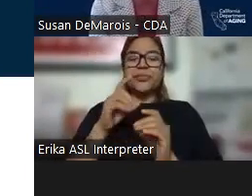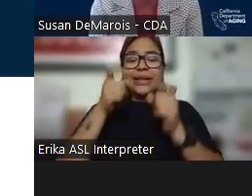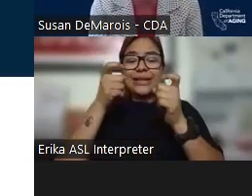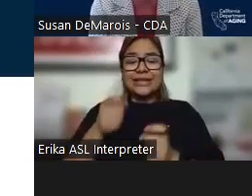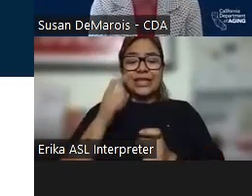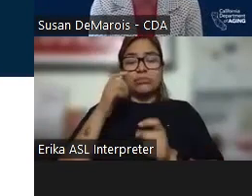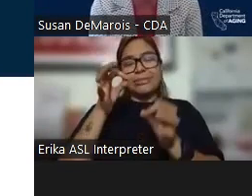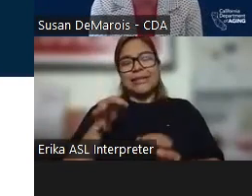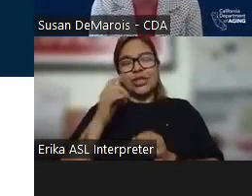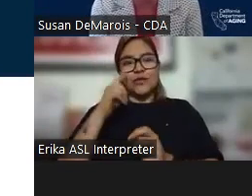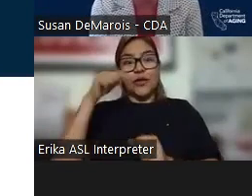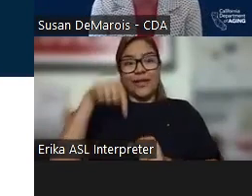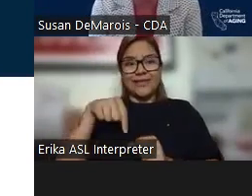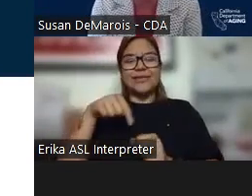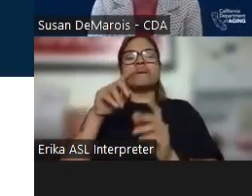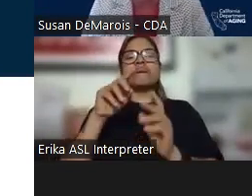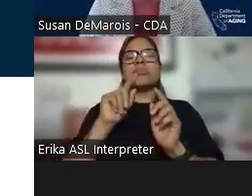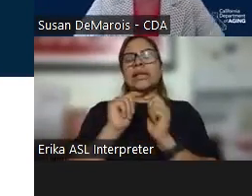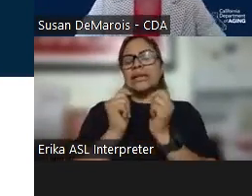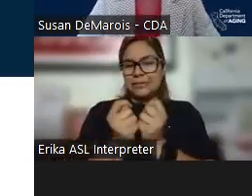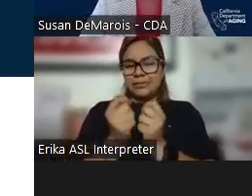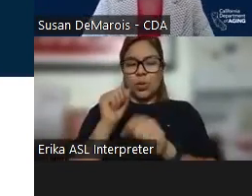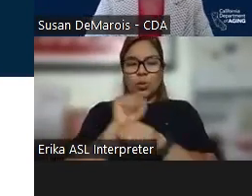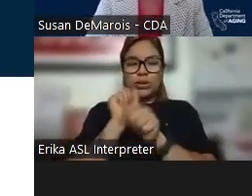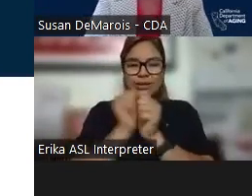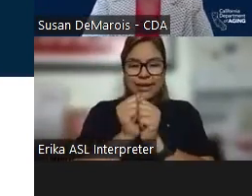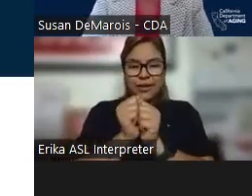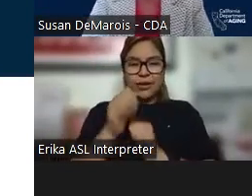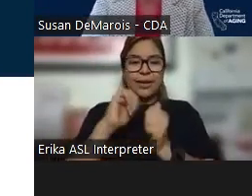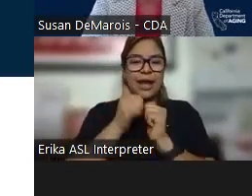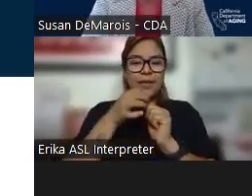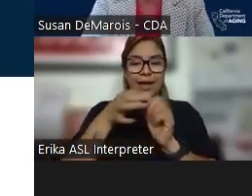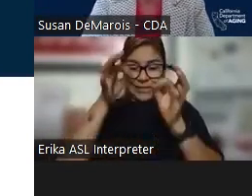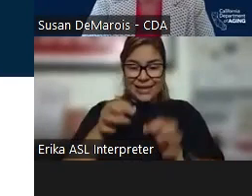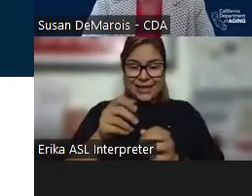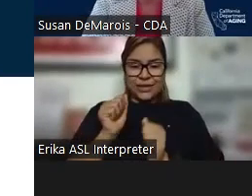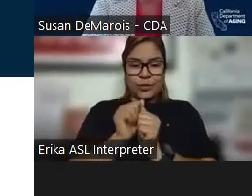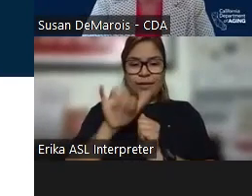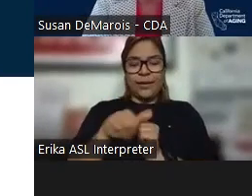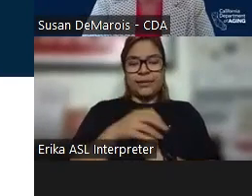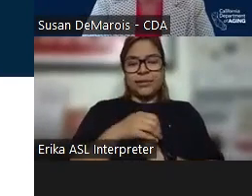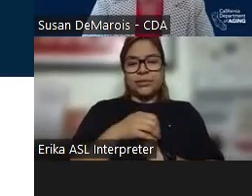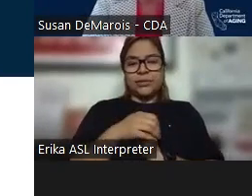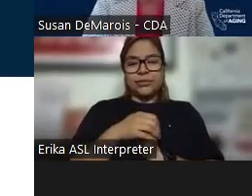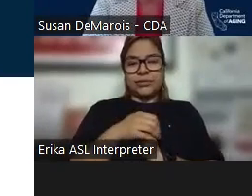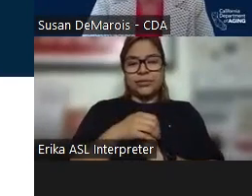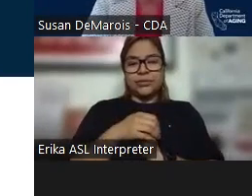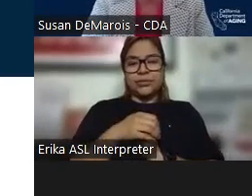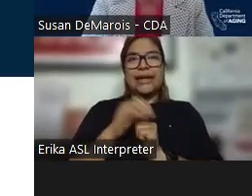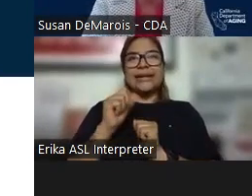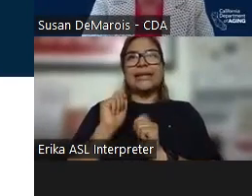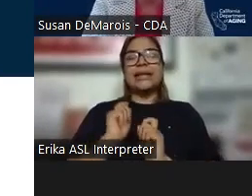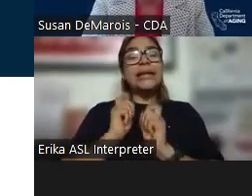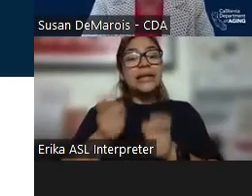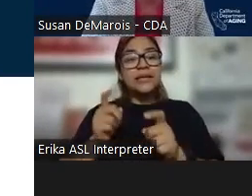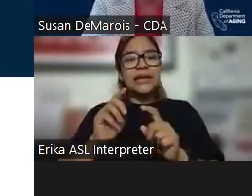And I'm just so happy when you think of the Olmstead decision and the opportunity for everyone to live